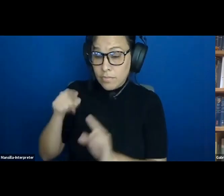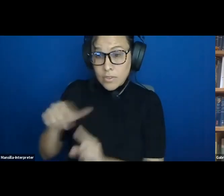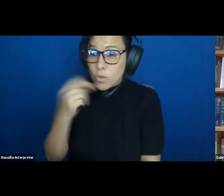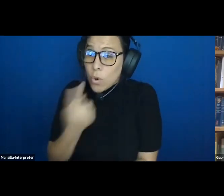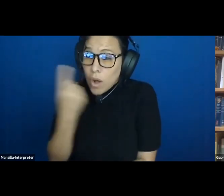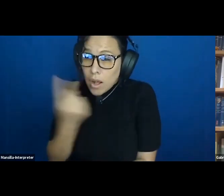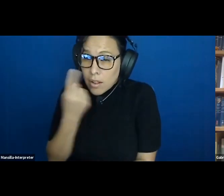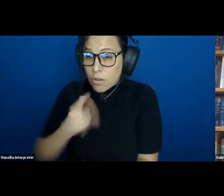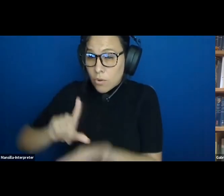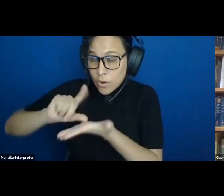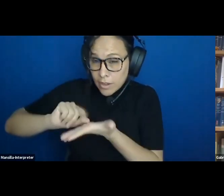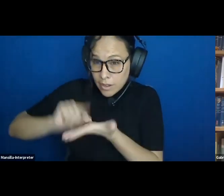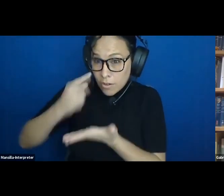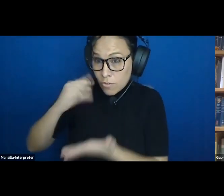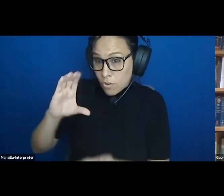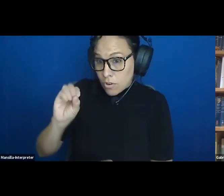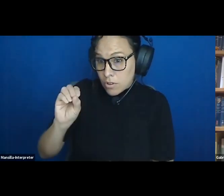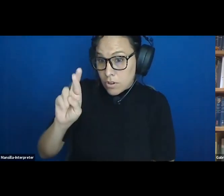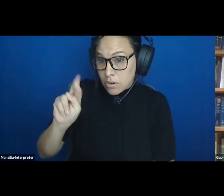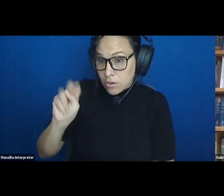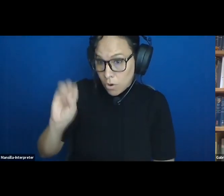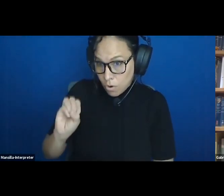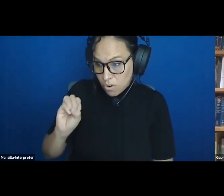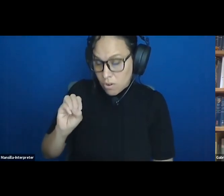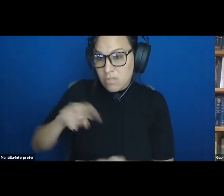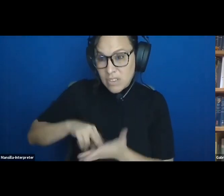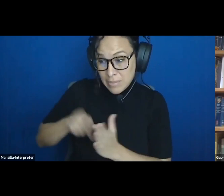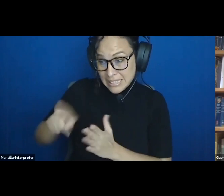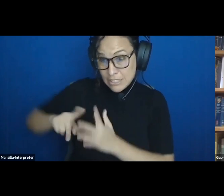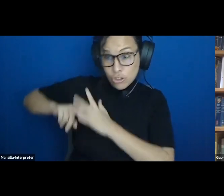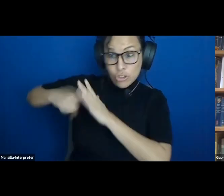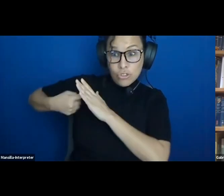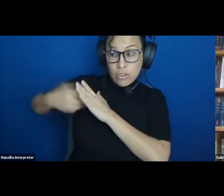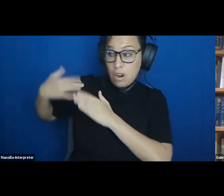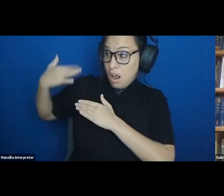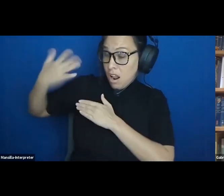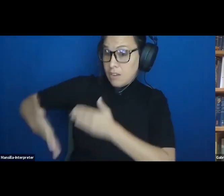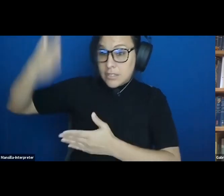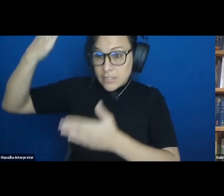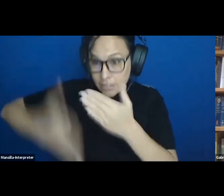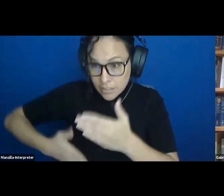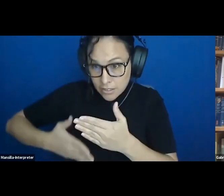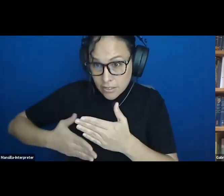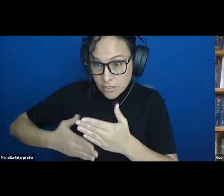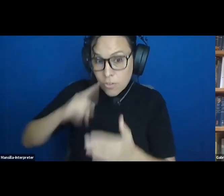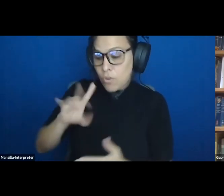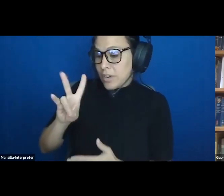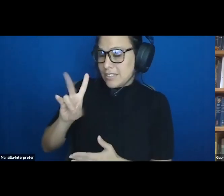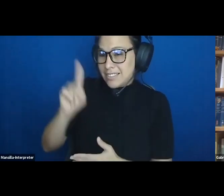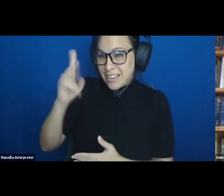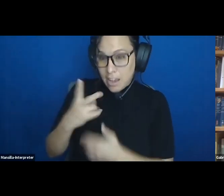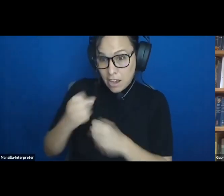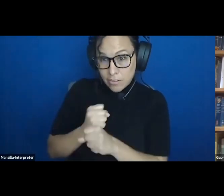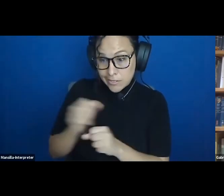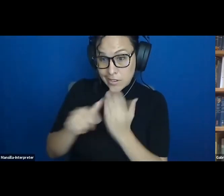in the editorship of El Corno, she was there from the beginning to the end, throughout all the 7.5 years that the magazine